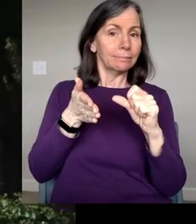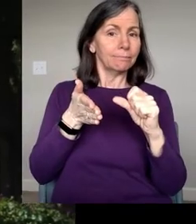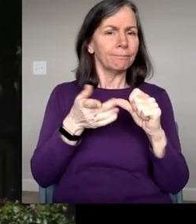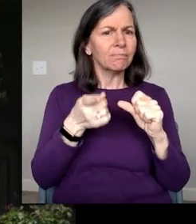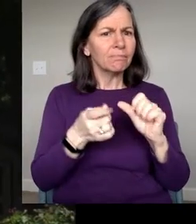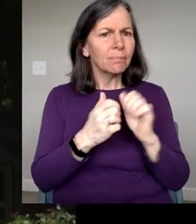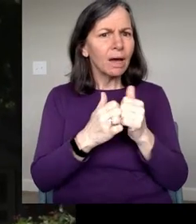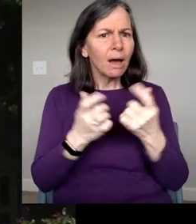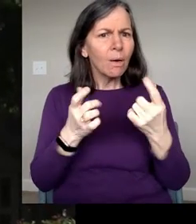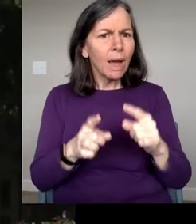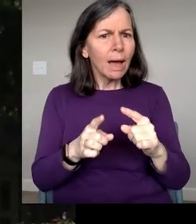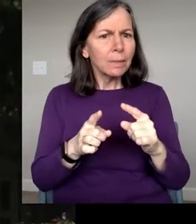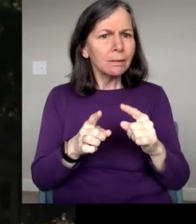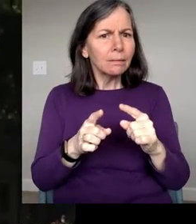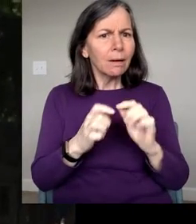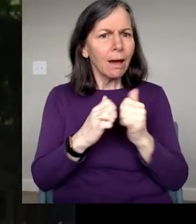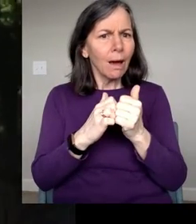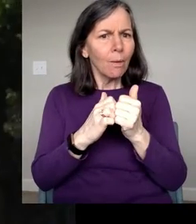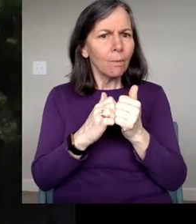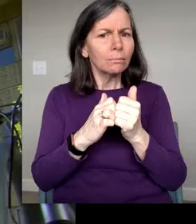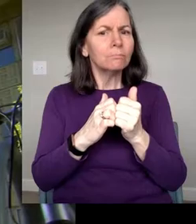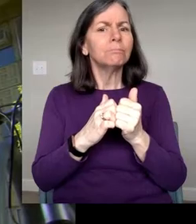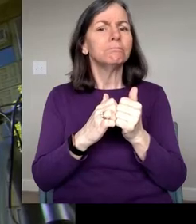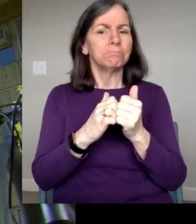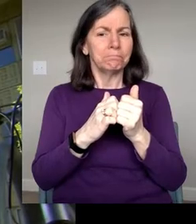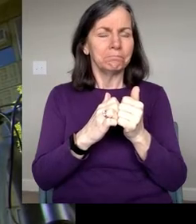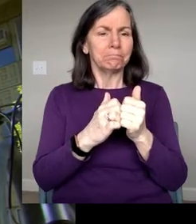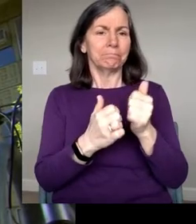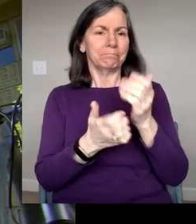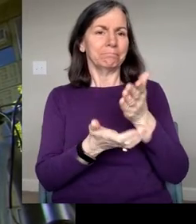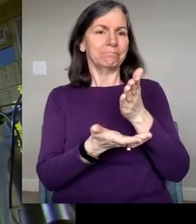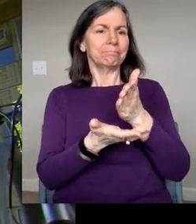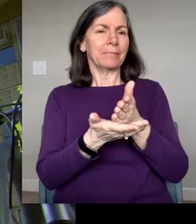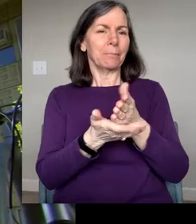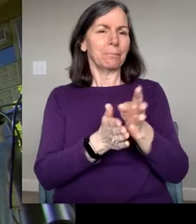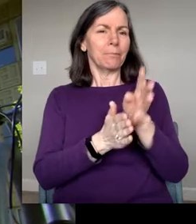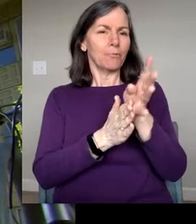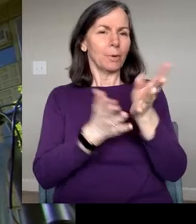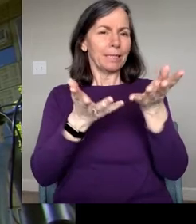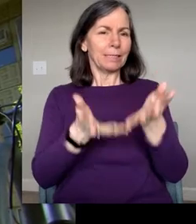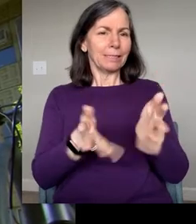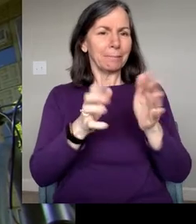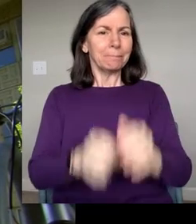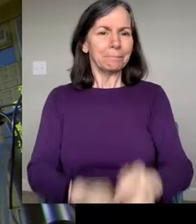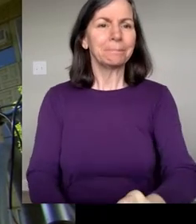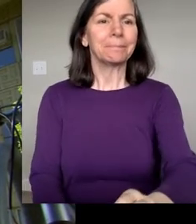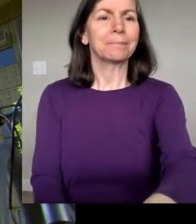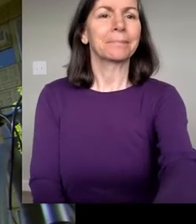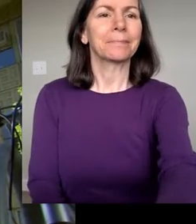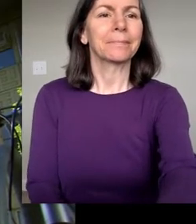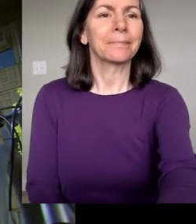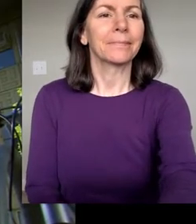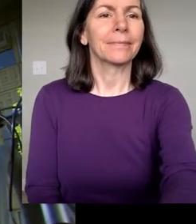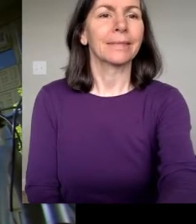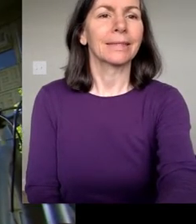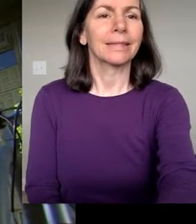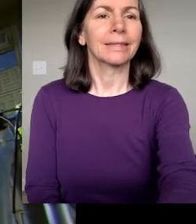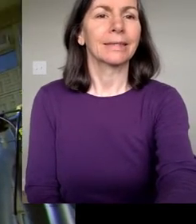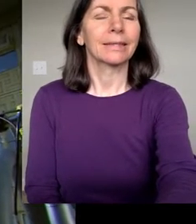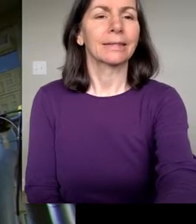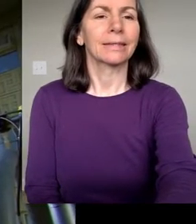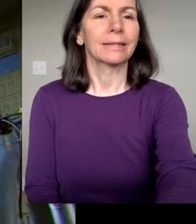For Stanford molecular geneticist David Kingsley, the transformation of the stickleback pelvis opened a door on an evolutionary